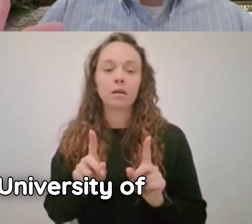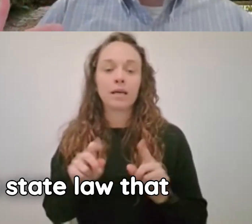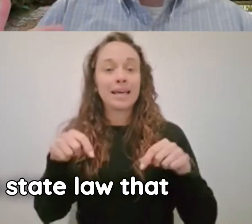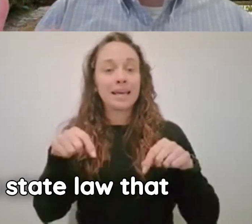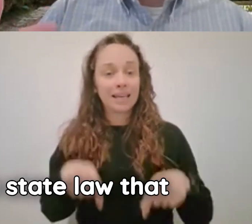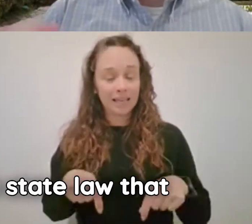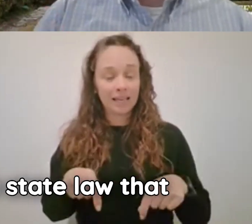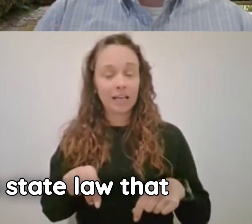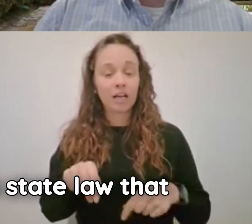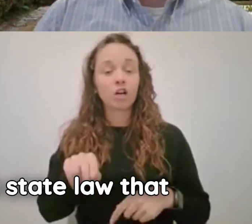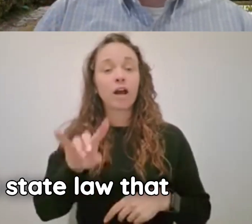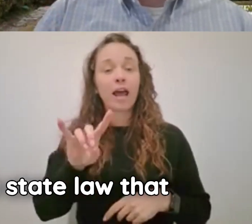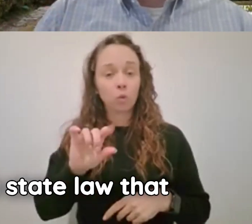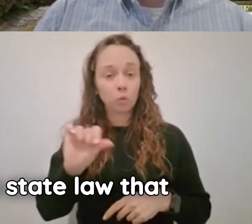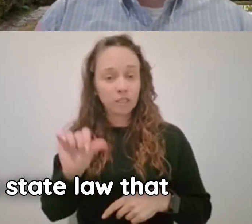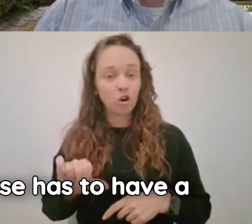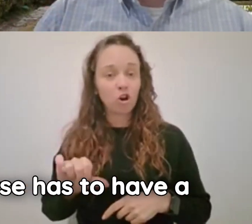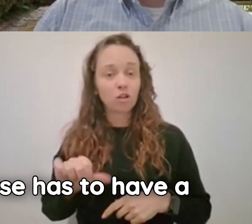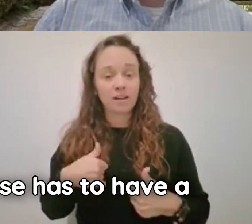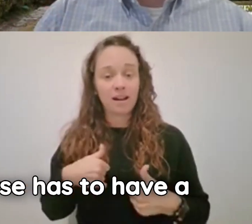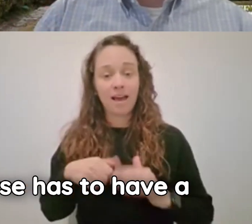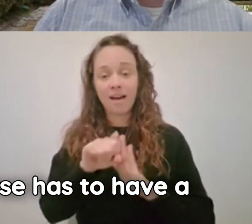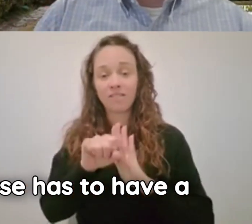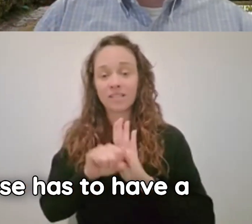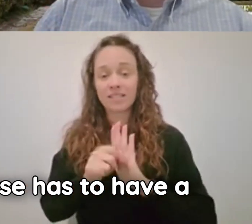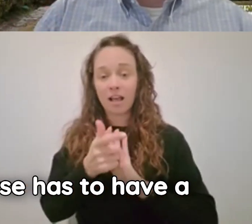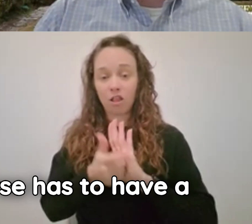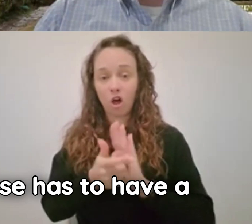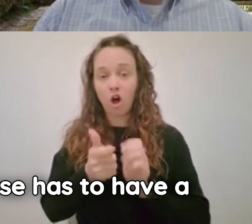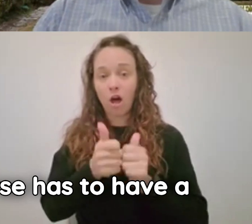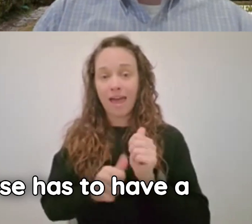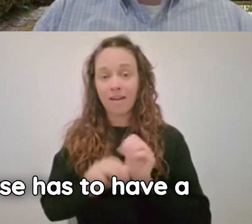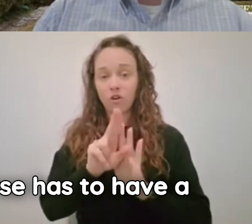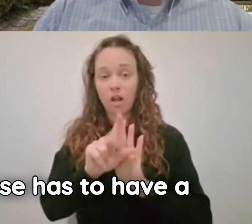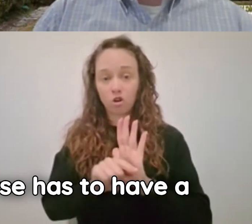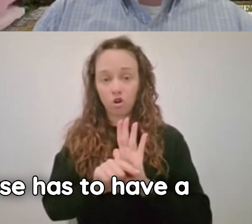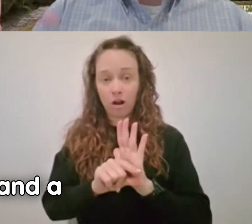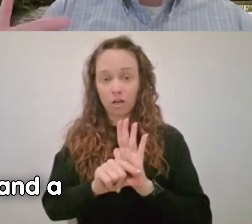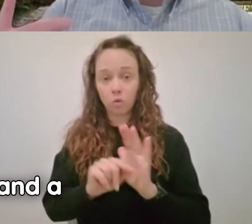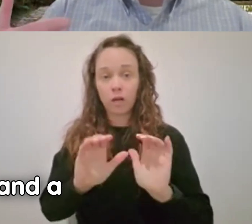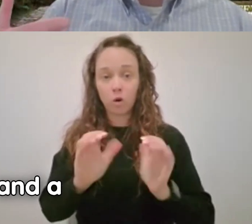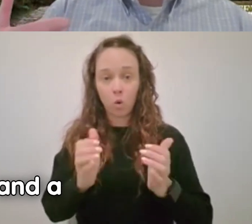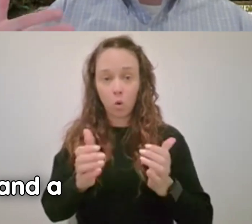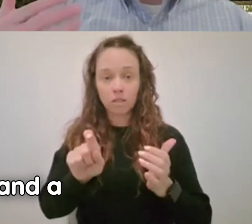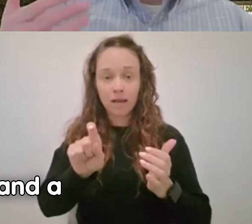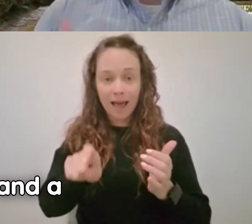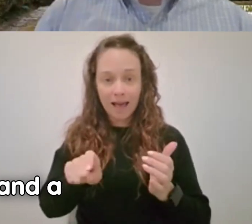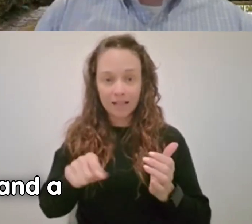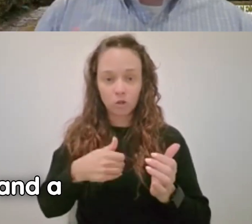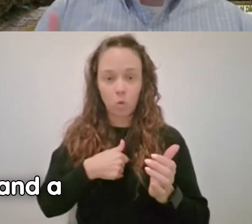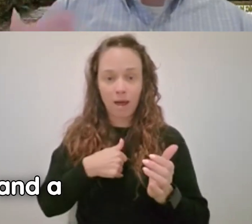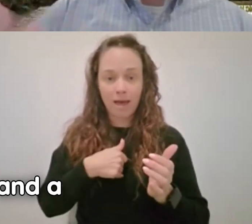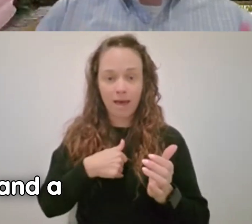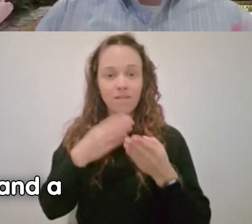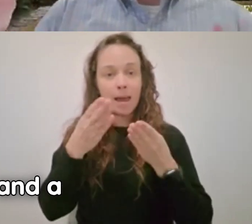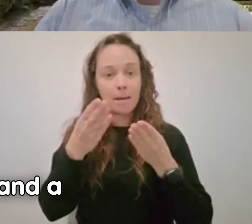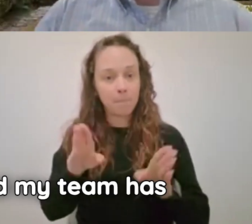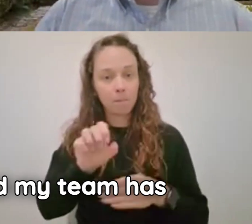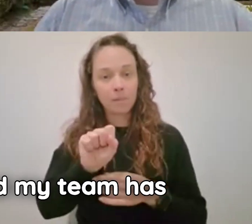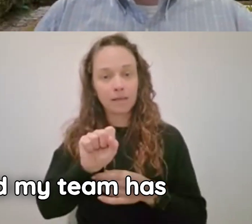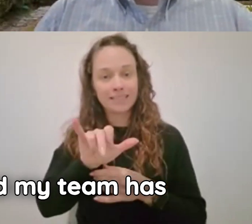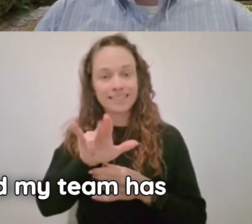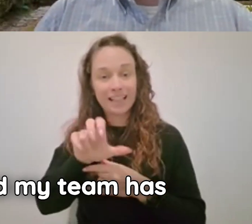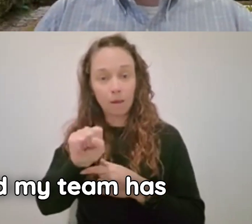the University of Texas at Austin, there's a state law that every undergraduate course has to have a public syllabus and